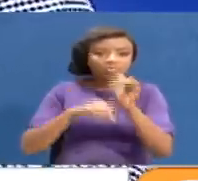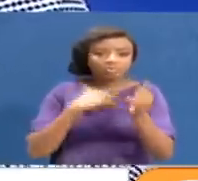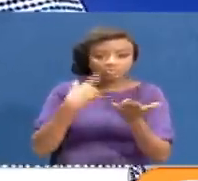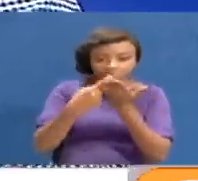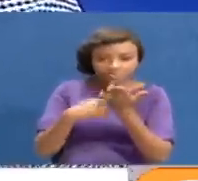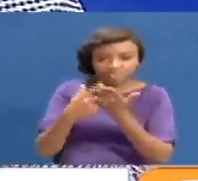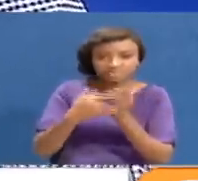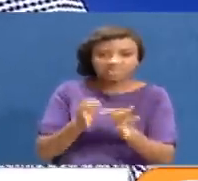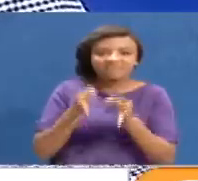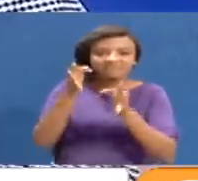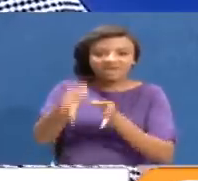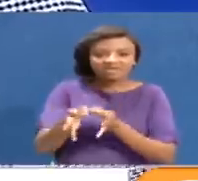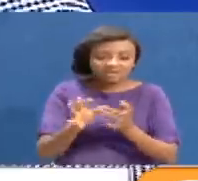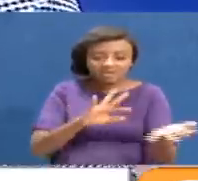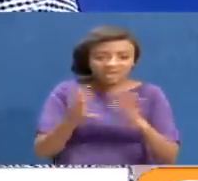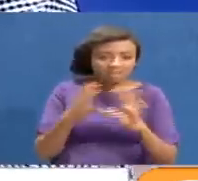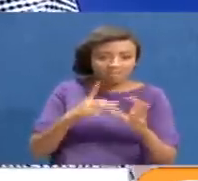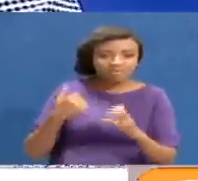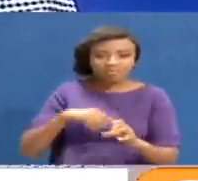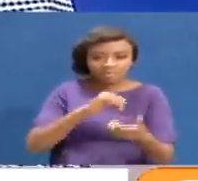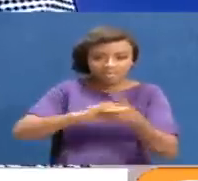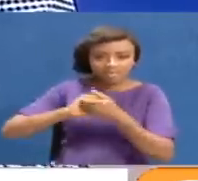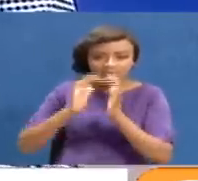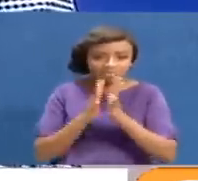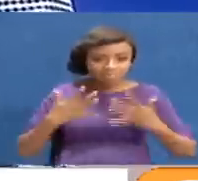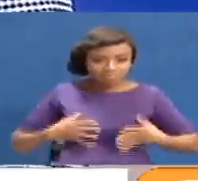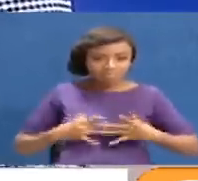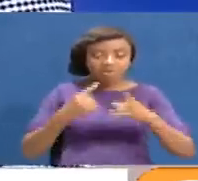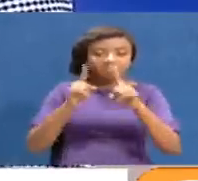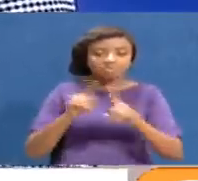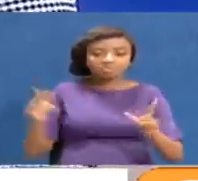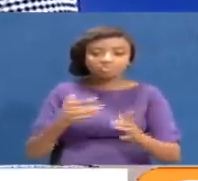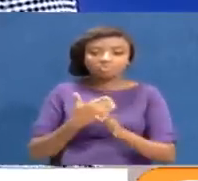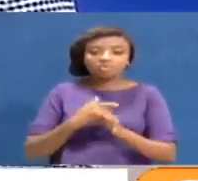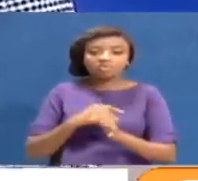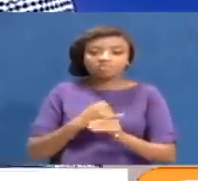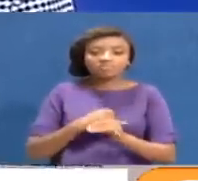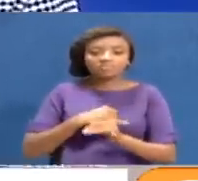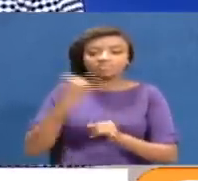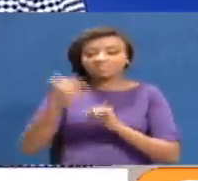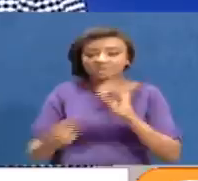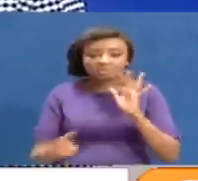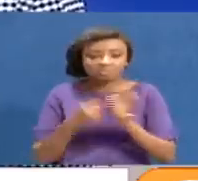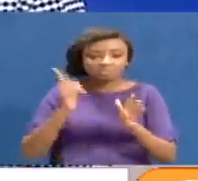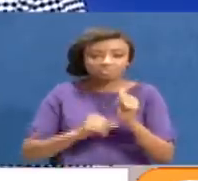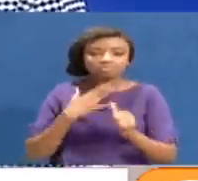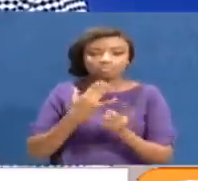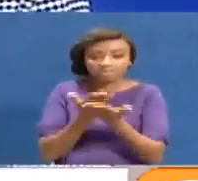in terms of how do we take it to the people, how do we engage. Yeah. But the ultimate is to have the Kenyan people